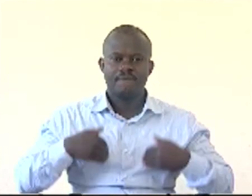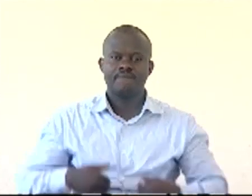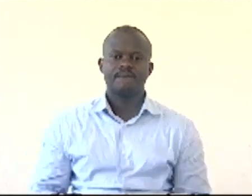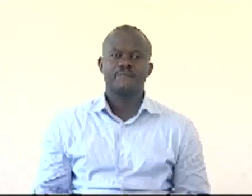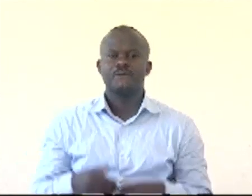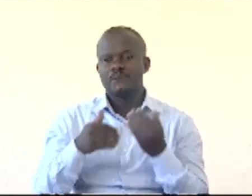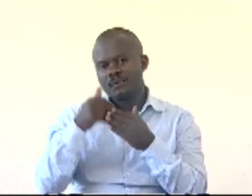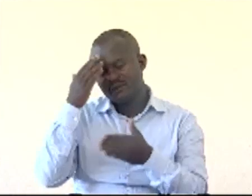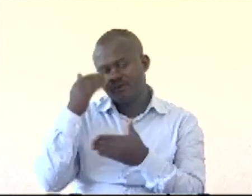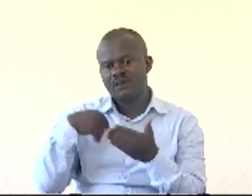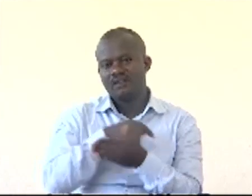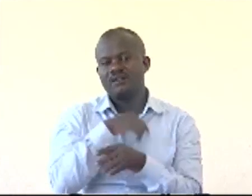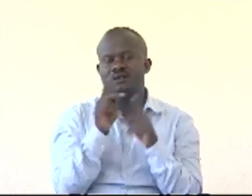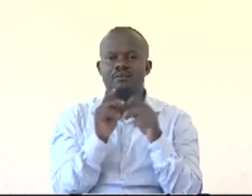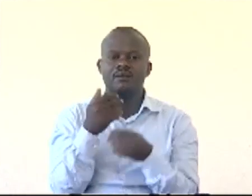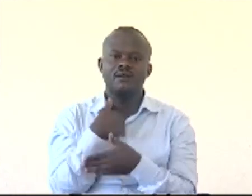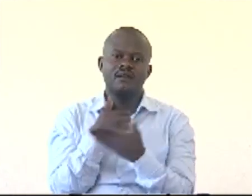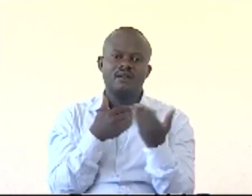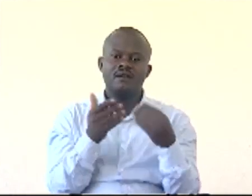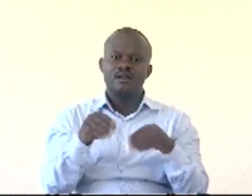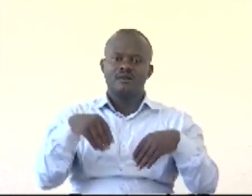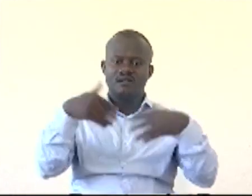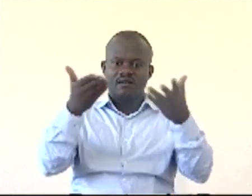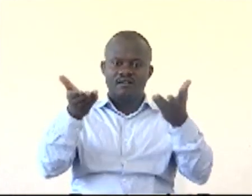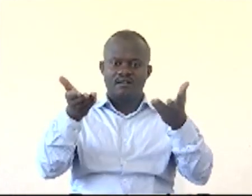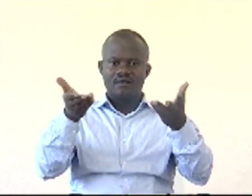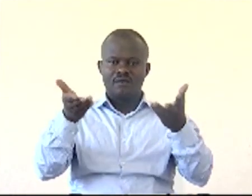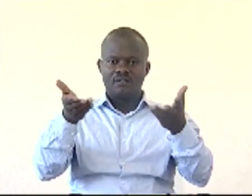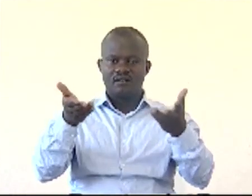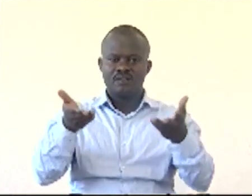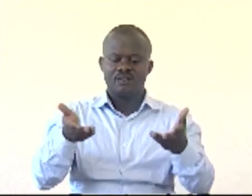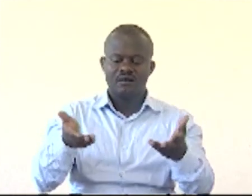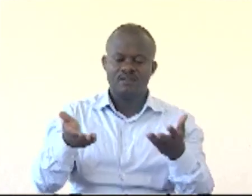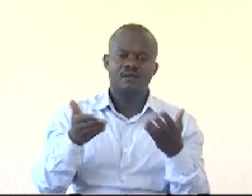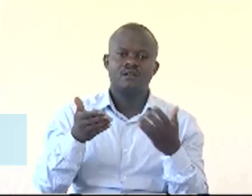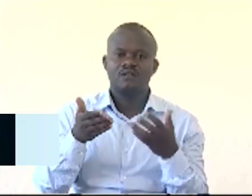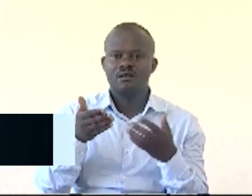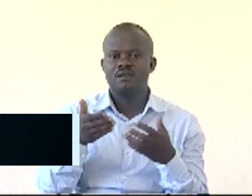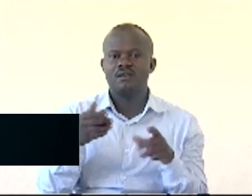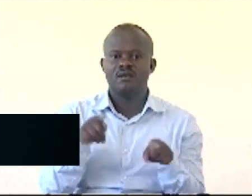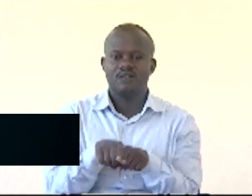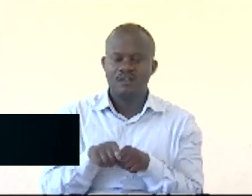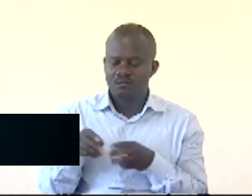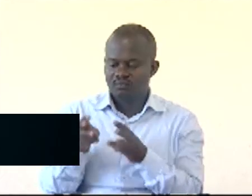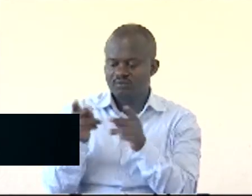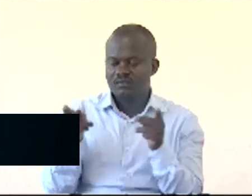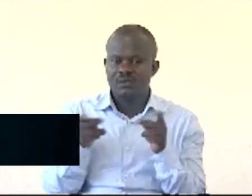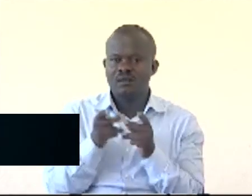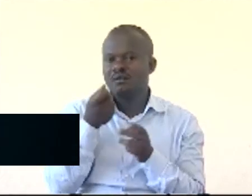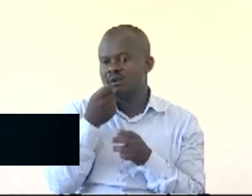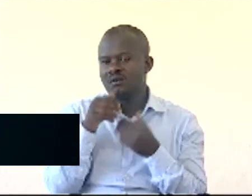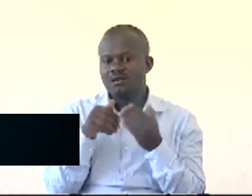That's why these people are given salts as a way